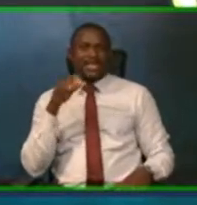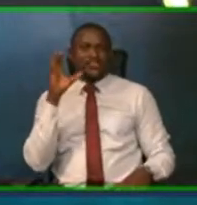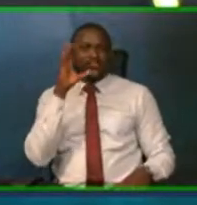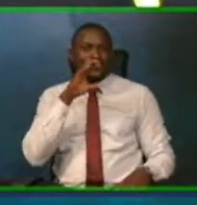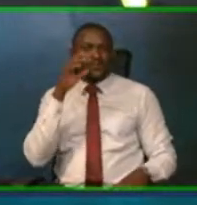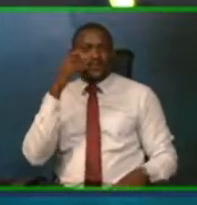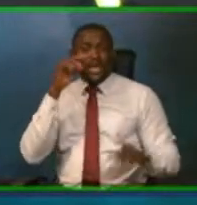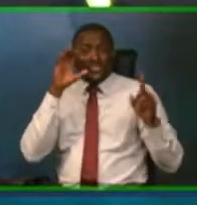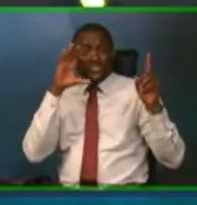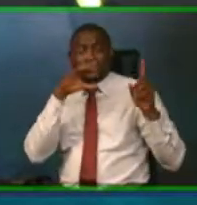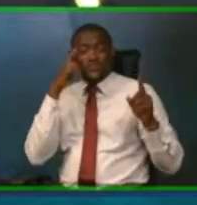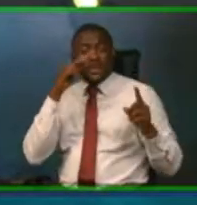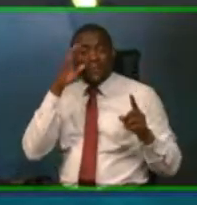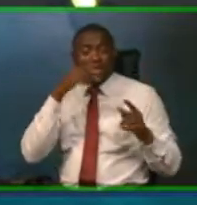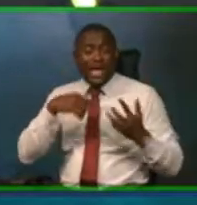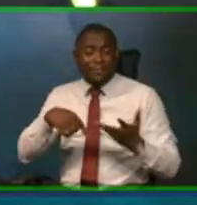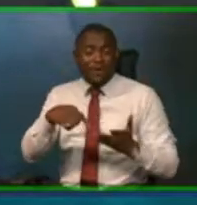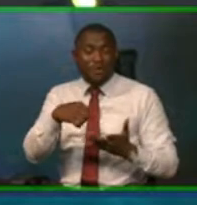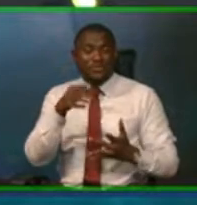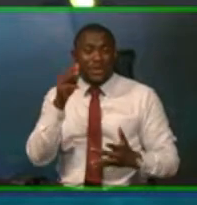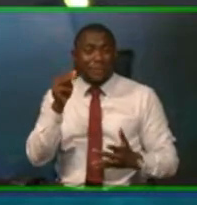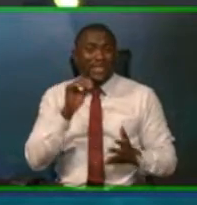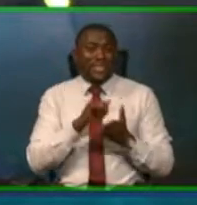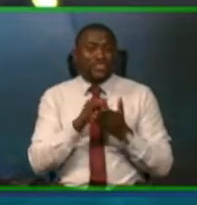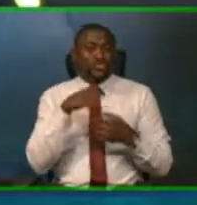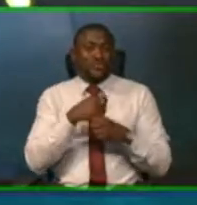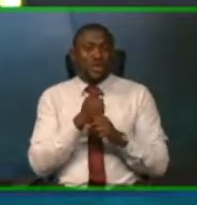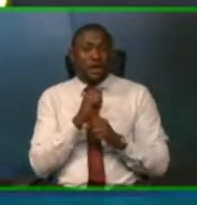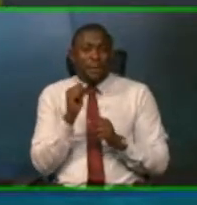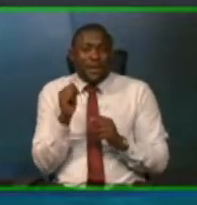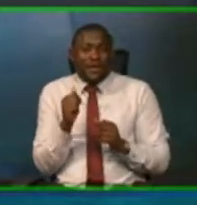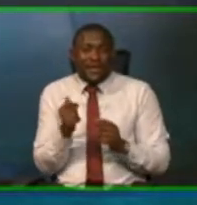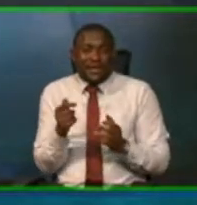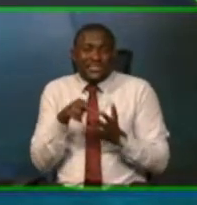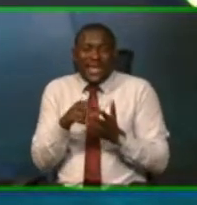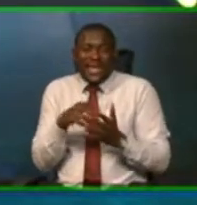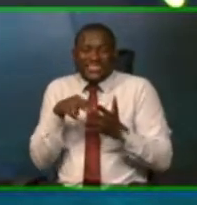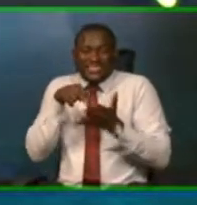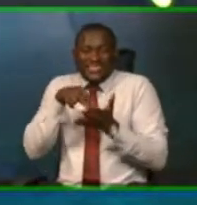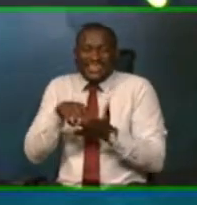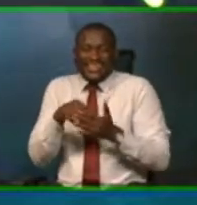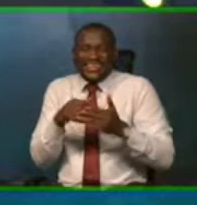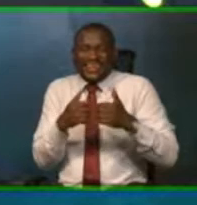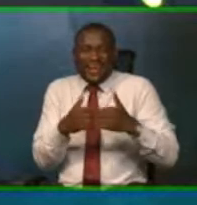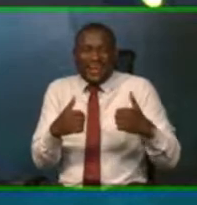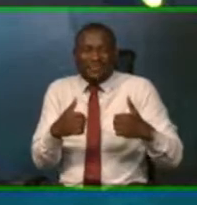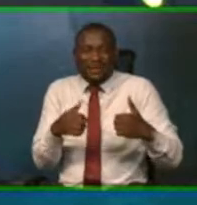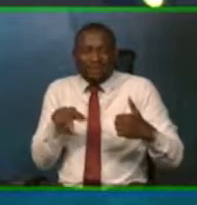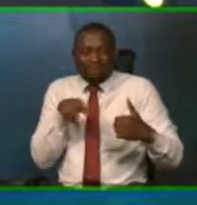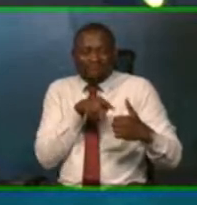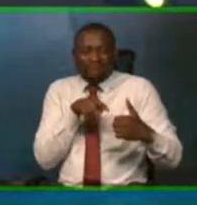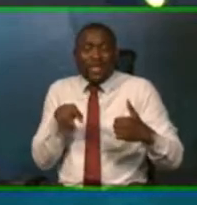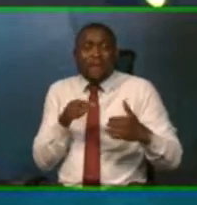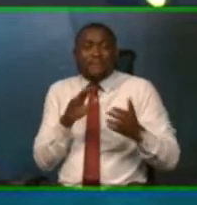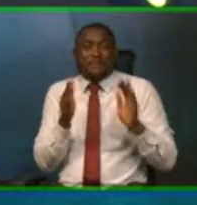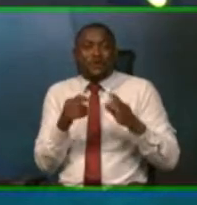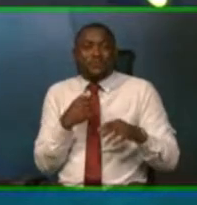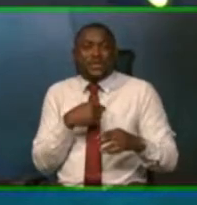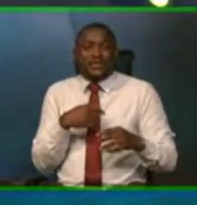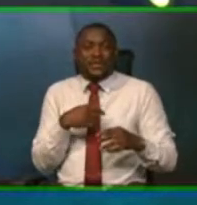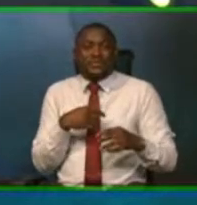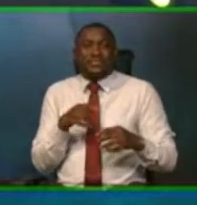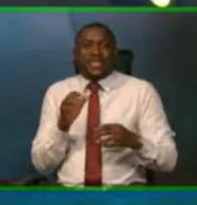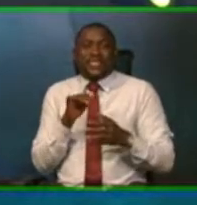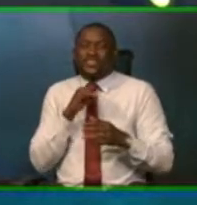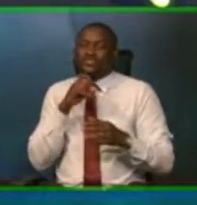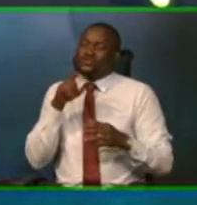man among them that should make up the hedge and stand in the gap before me for the land, that I should not destroy it,